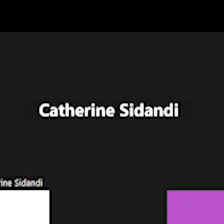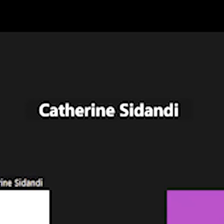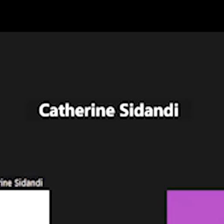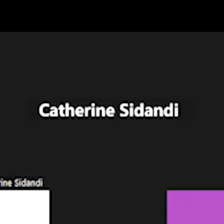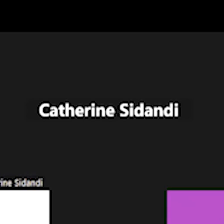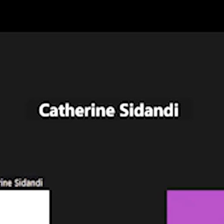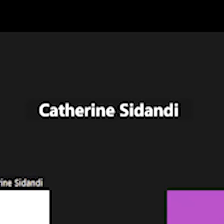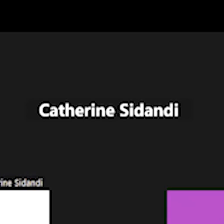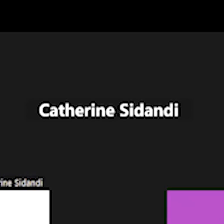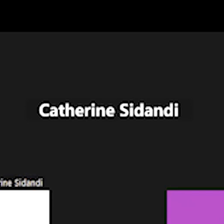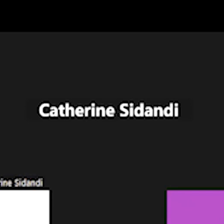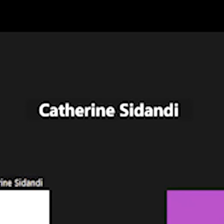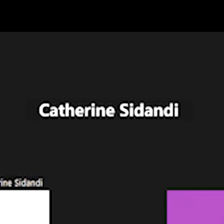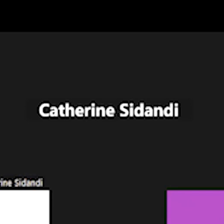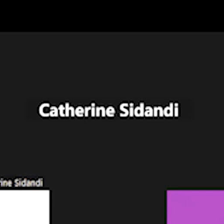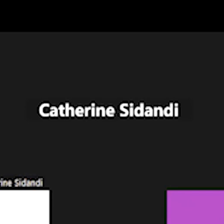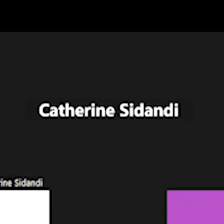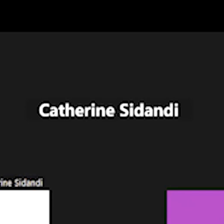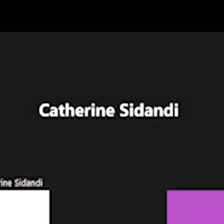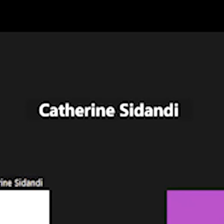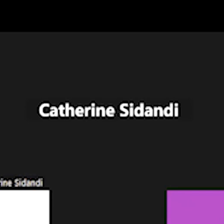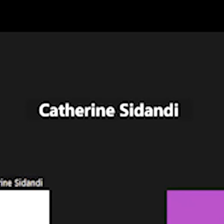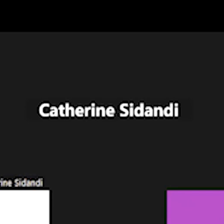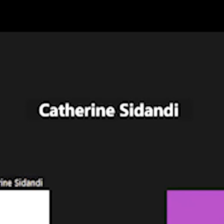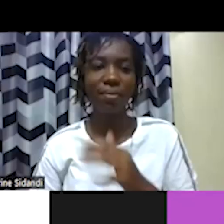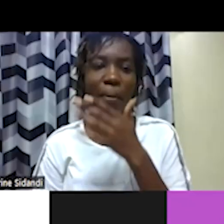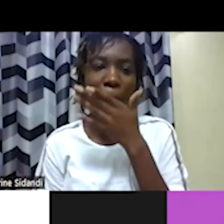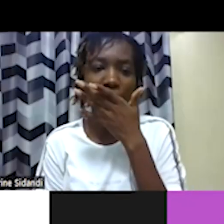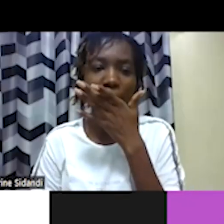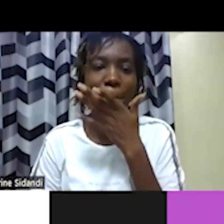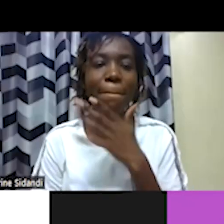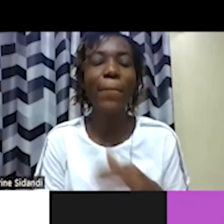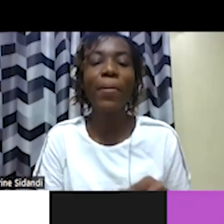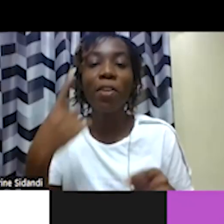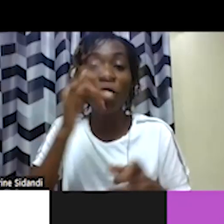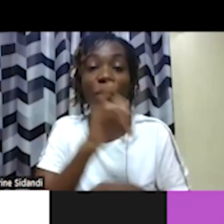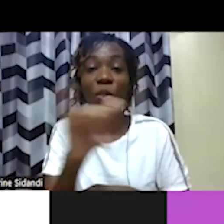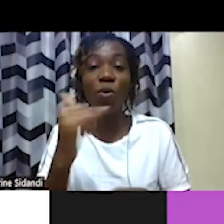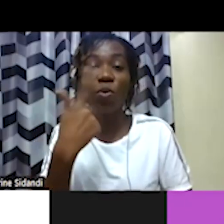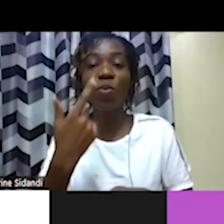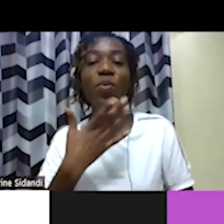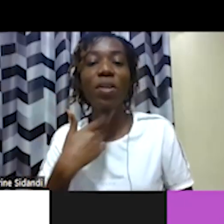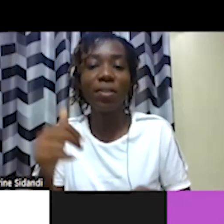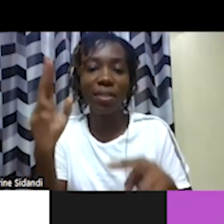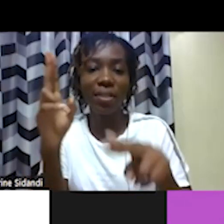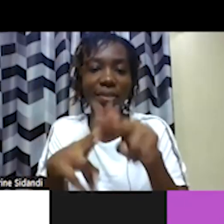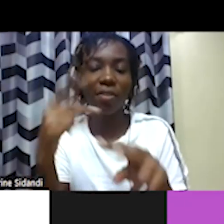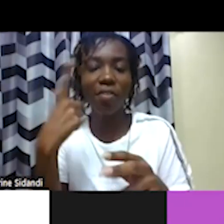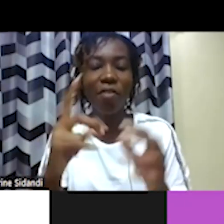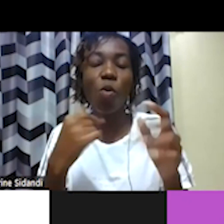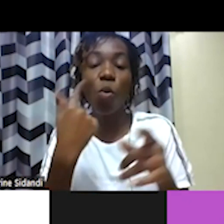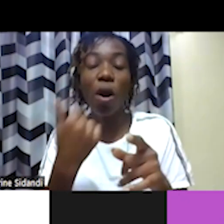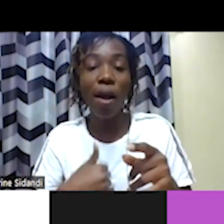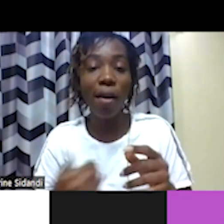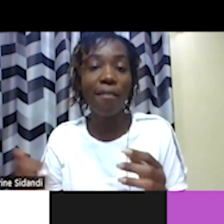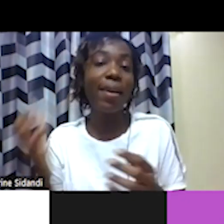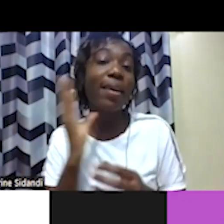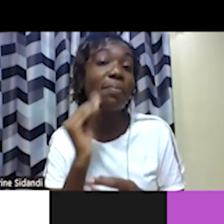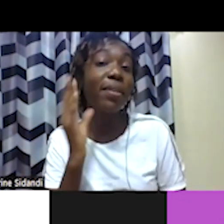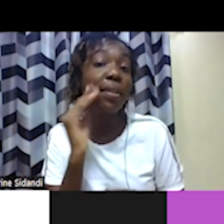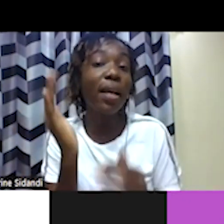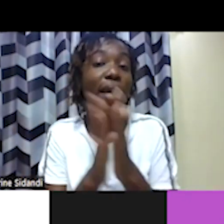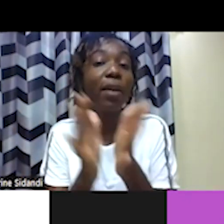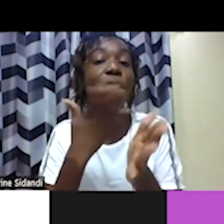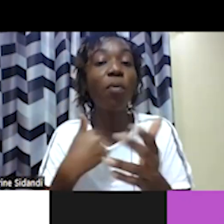program for the curriculum for those people who want to sit for, who have experience and they want to